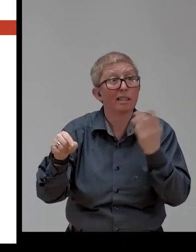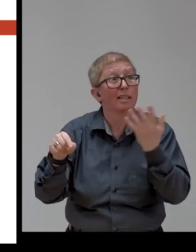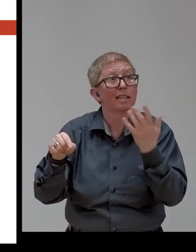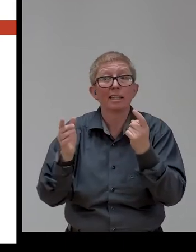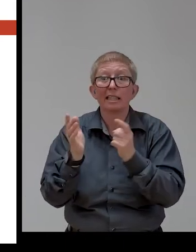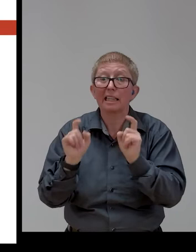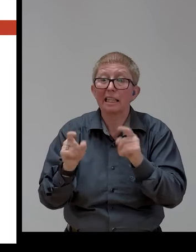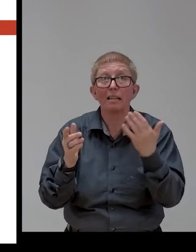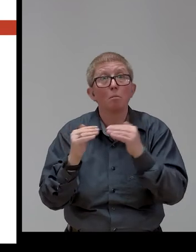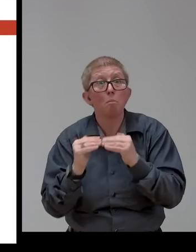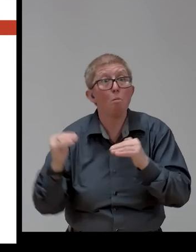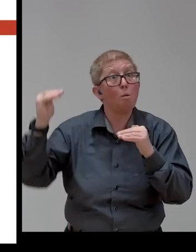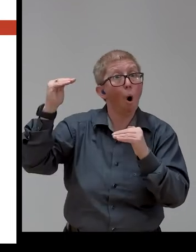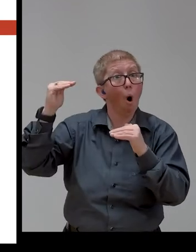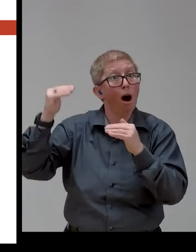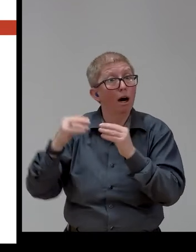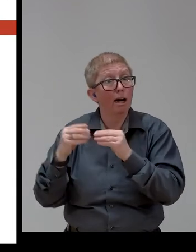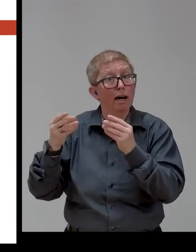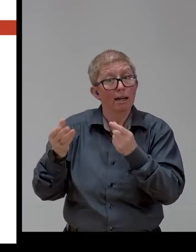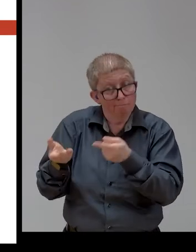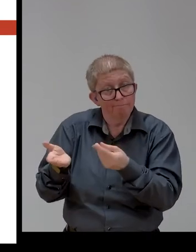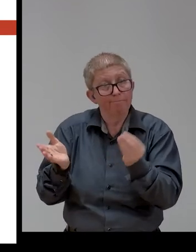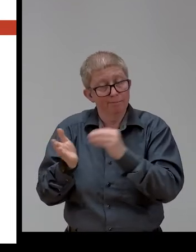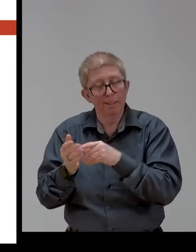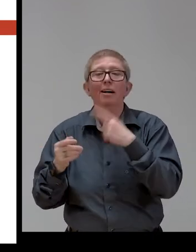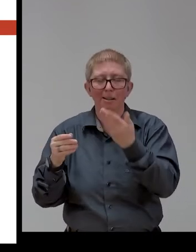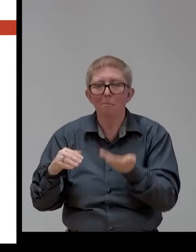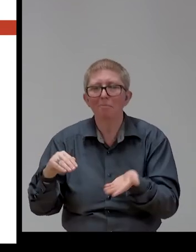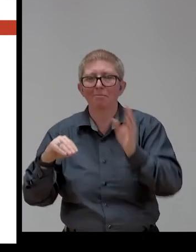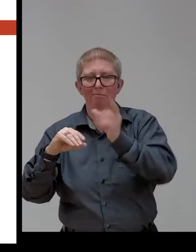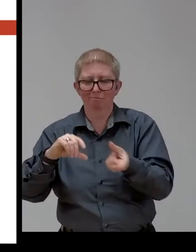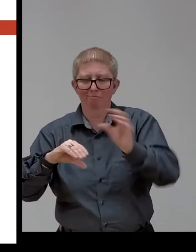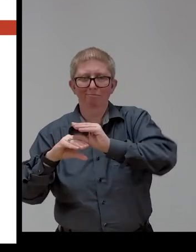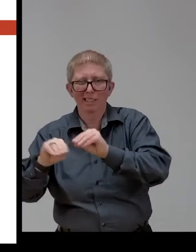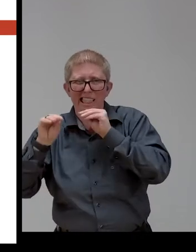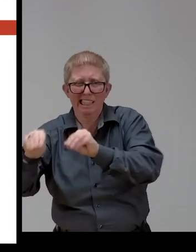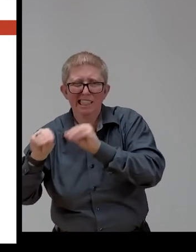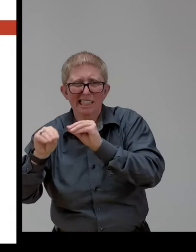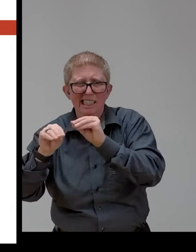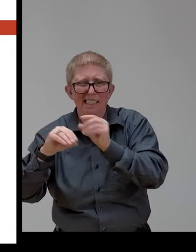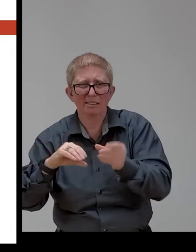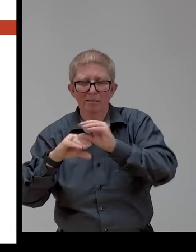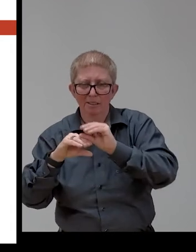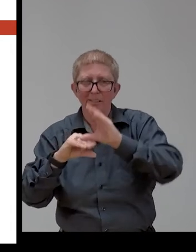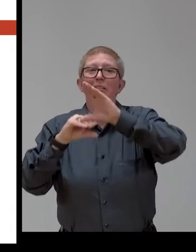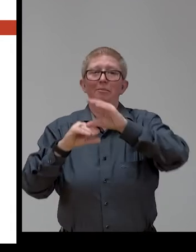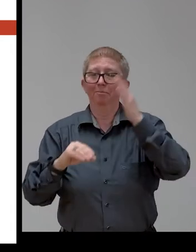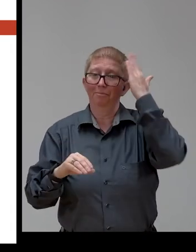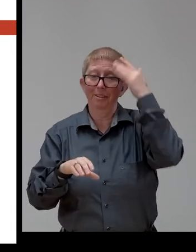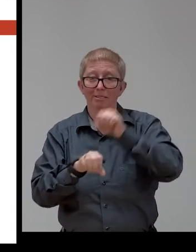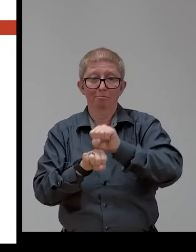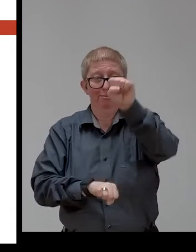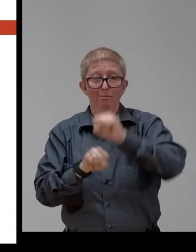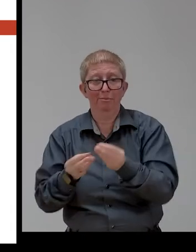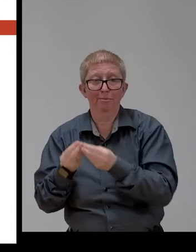programming, and we have offered different types of programming courses, web in different programming languages,